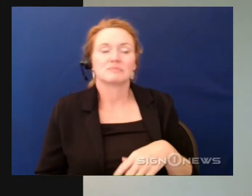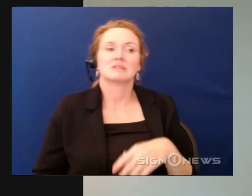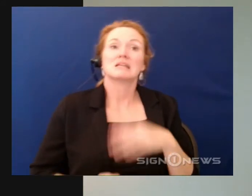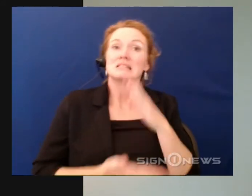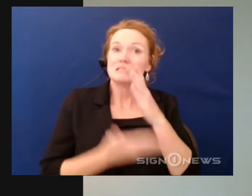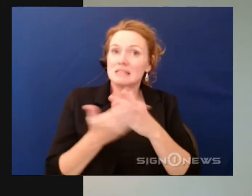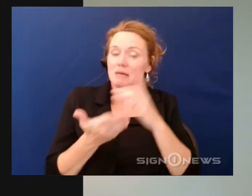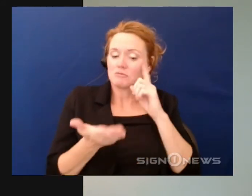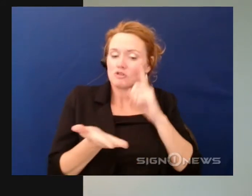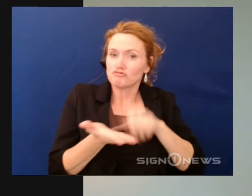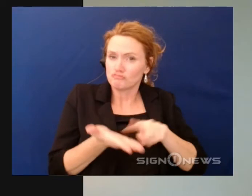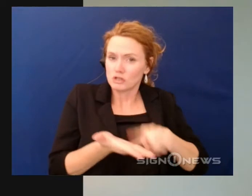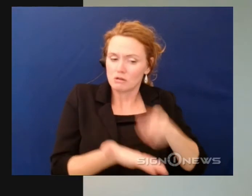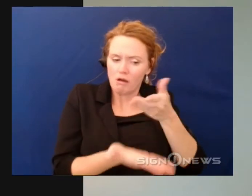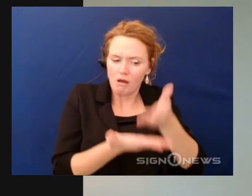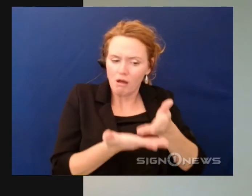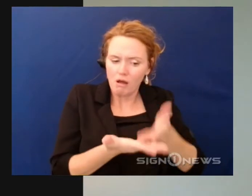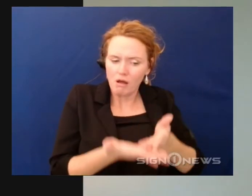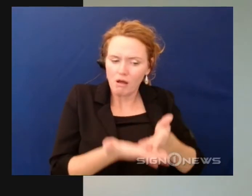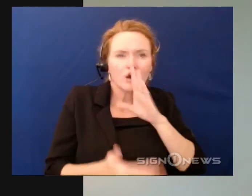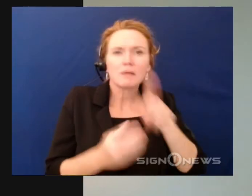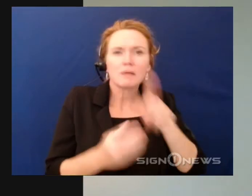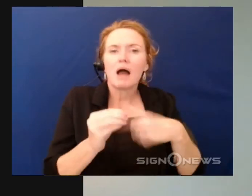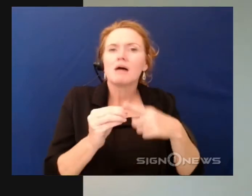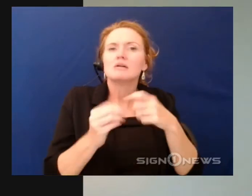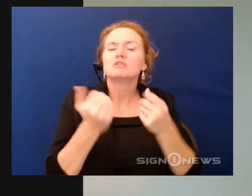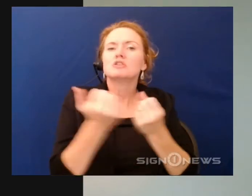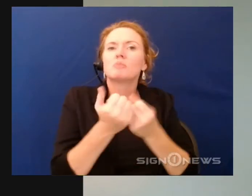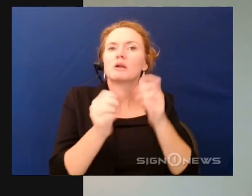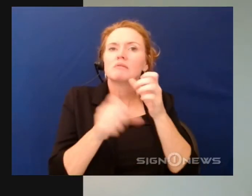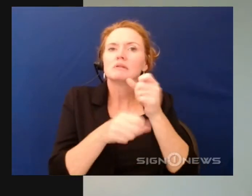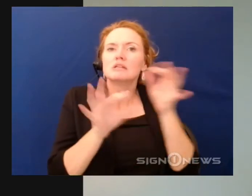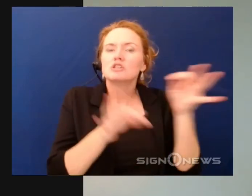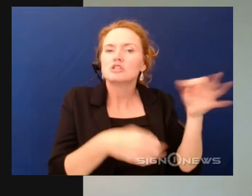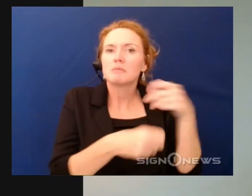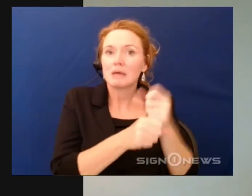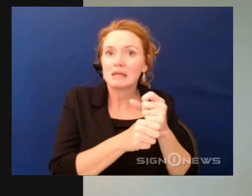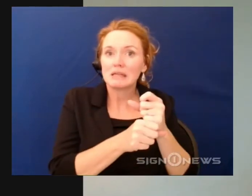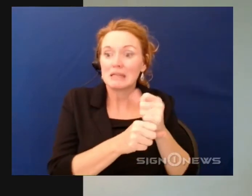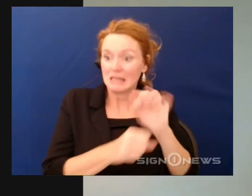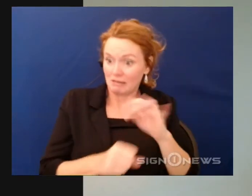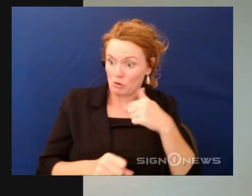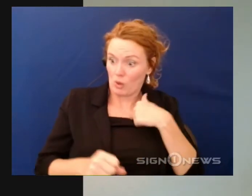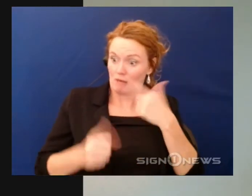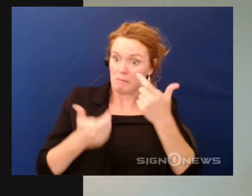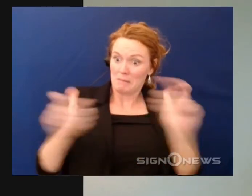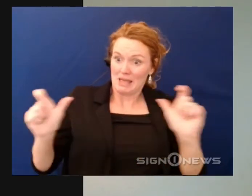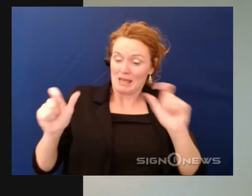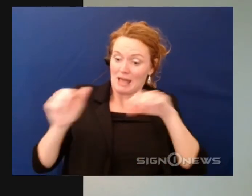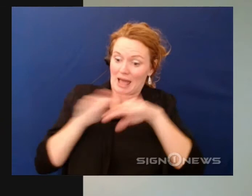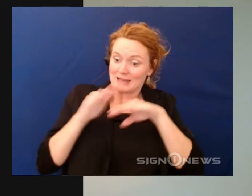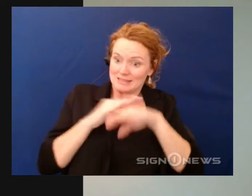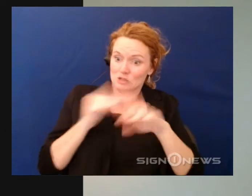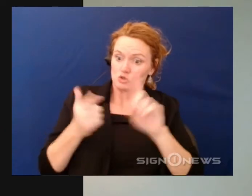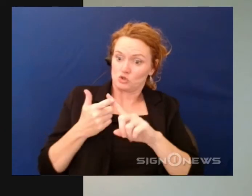literature on supported decision making, it actually talks about when people have greater access to